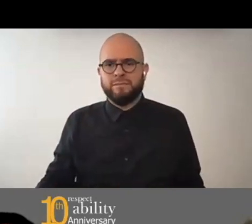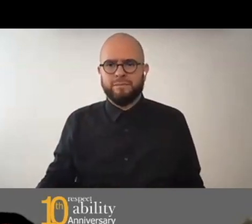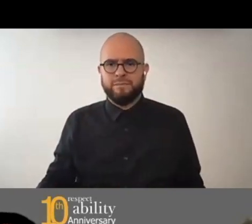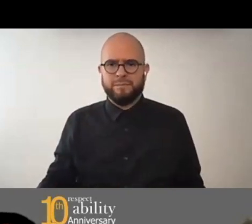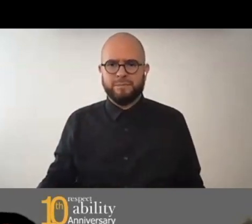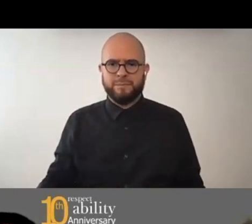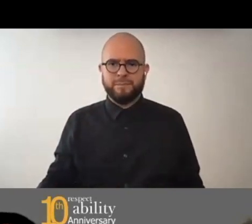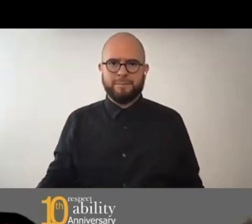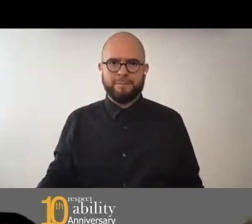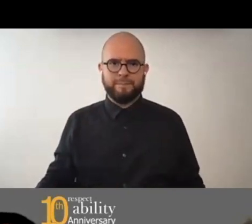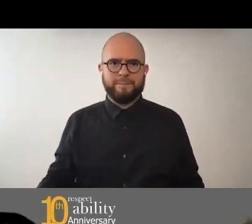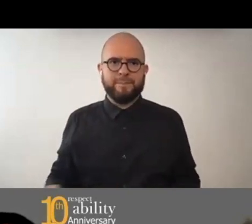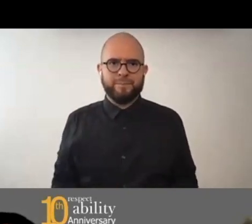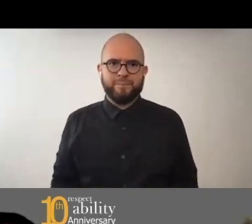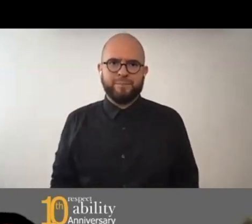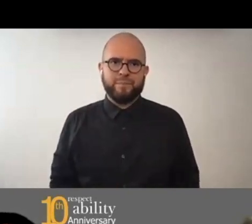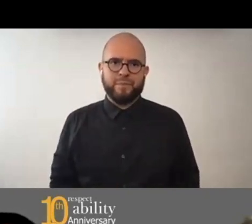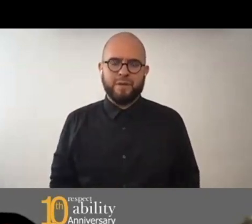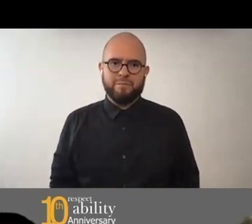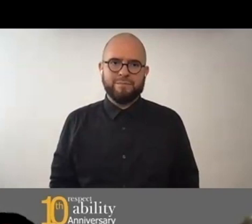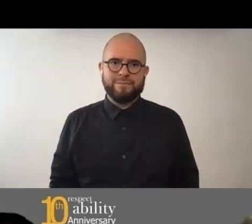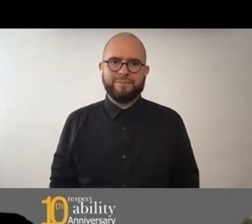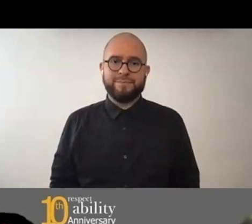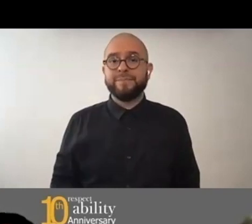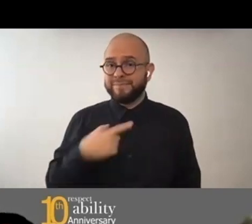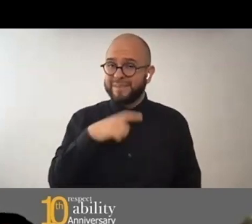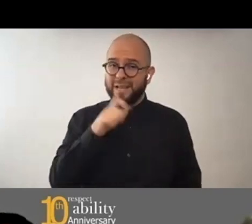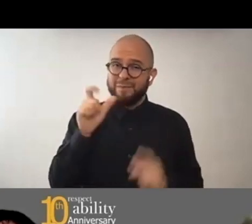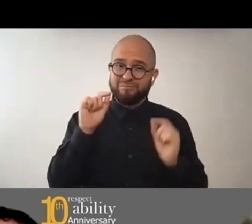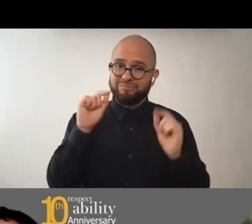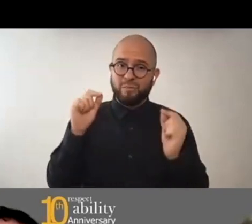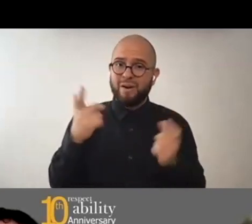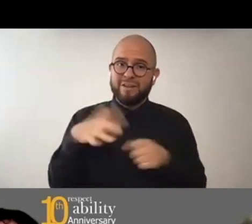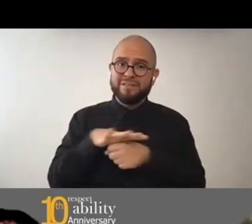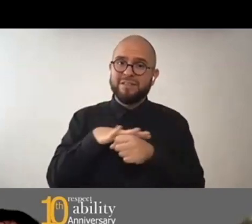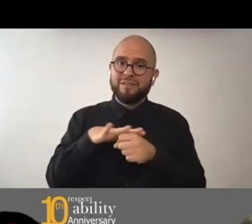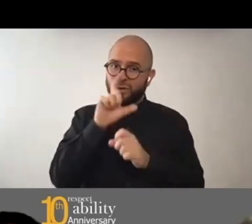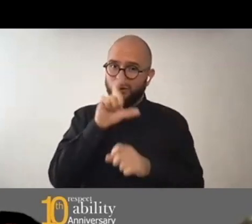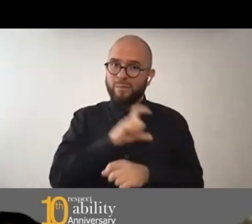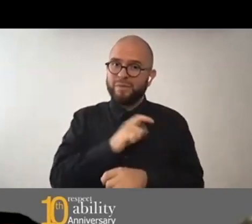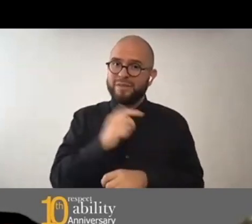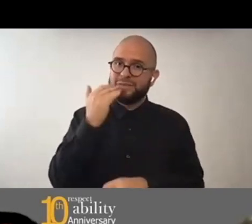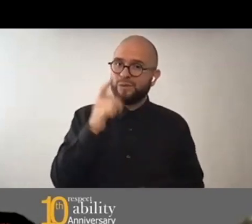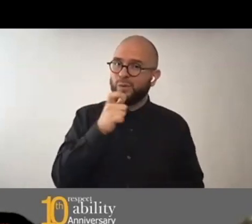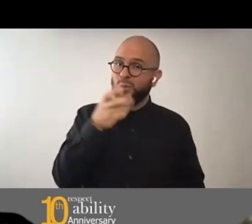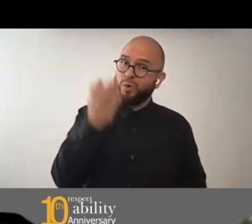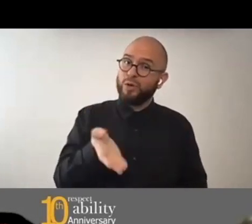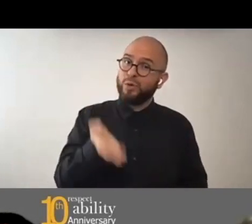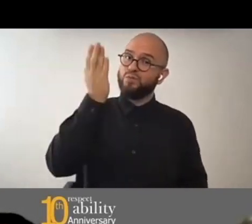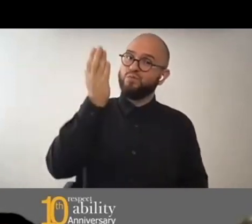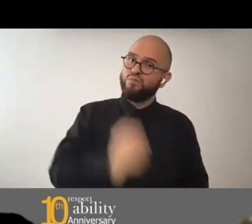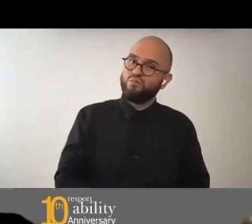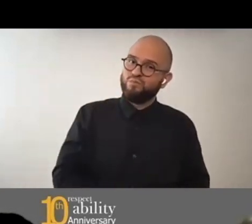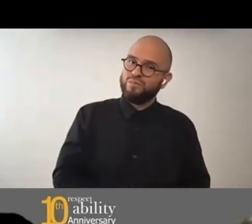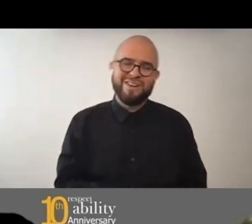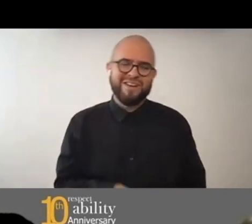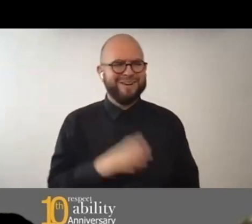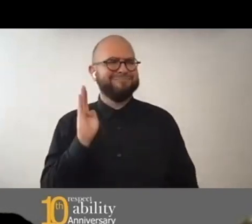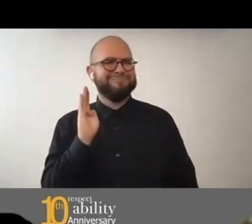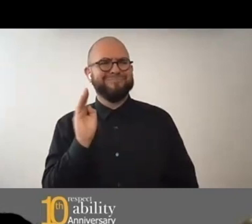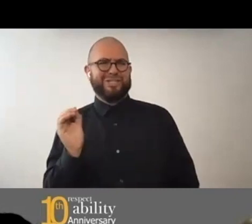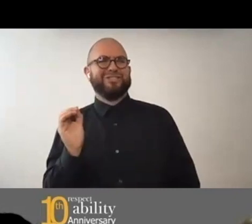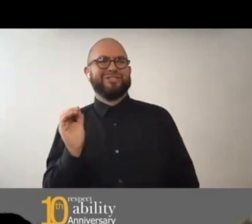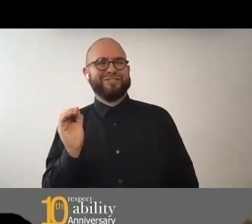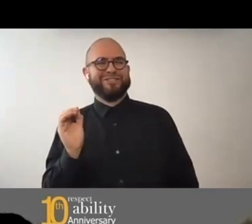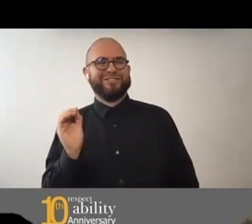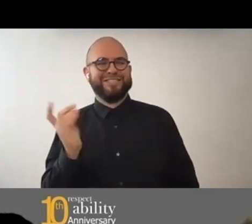You know, Jimmy, I don't think it surprises me that the local police know who you are. No, boo. No, but seriously, I think thank you for